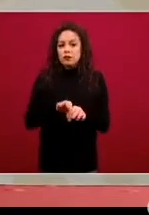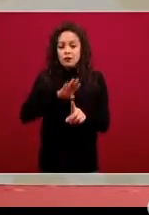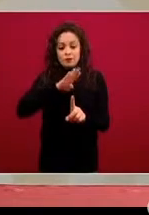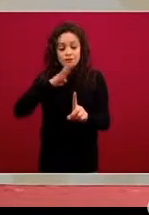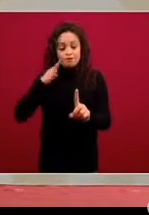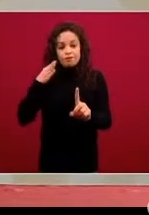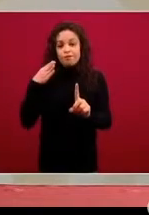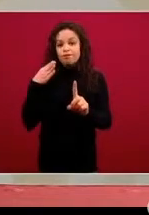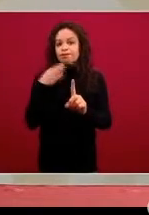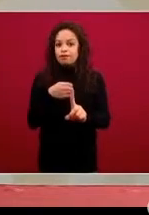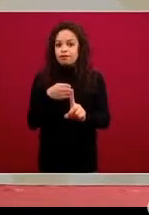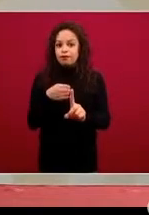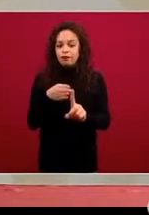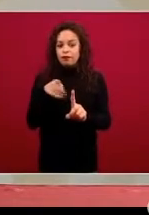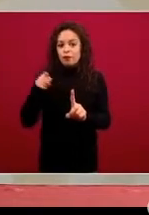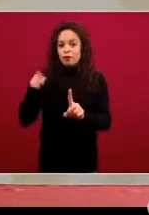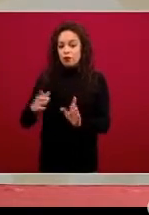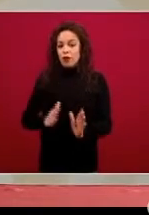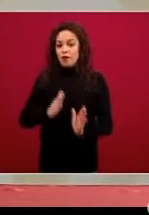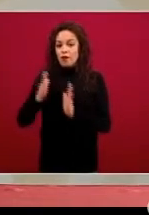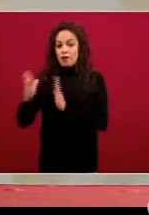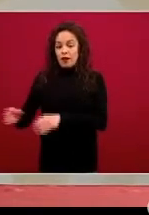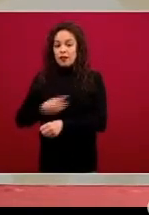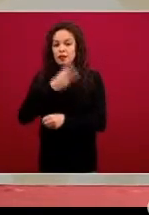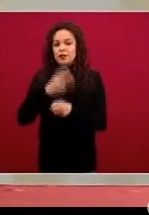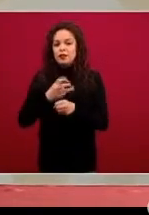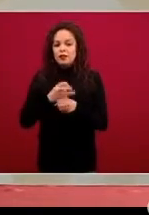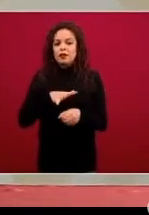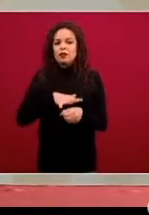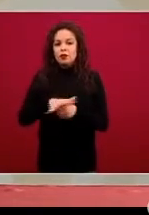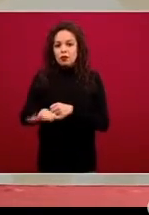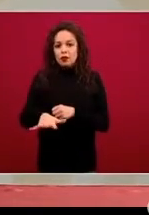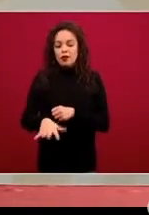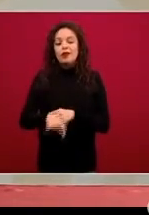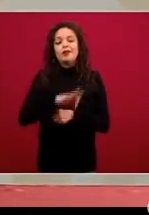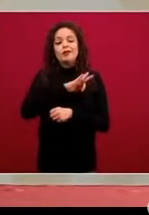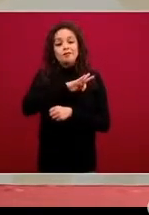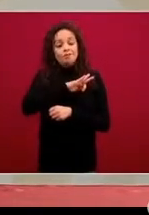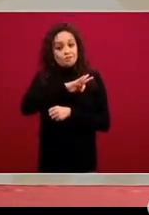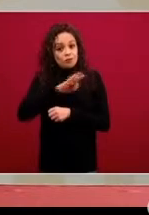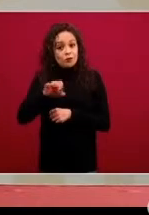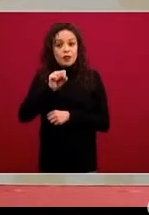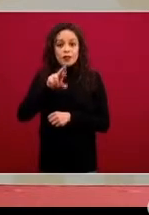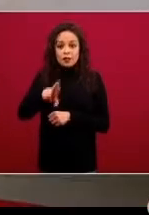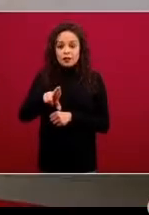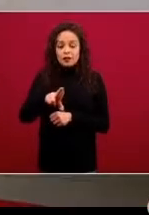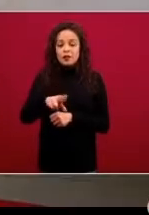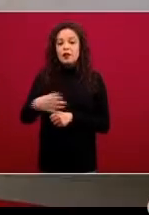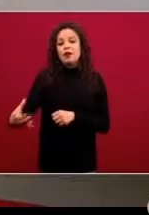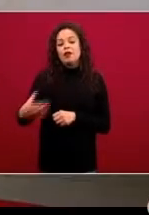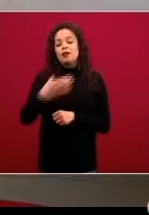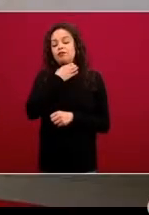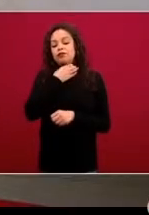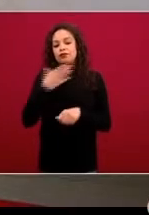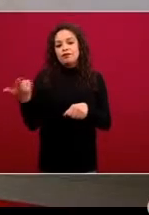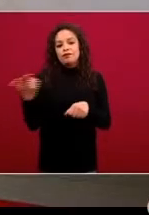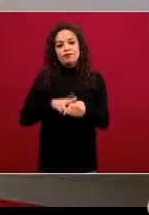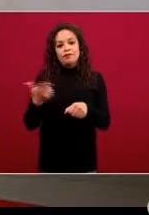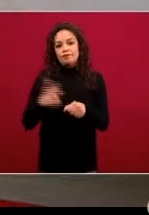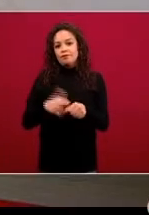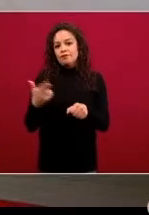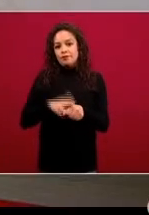to see how much access people are going to have to hospitals because they're going to be full. The first is a legal